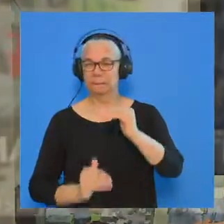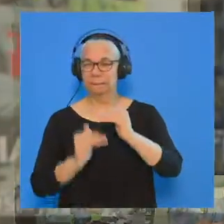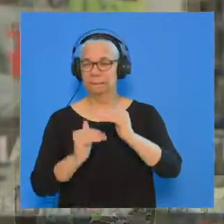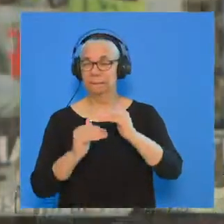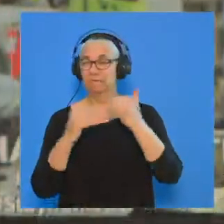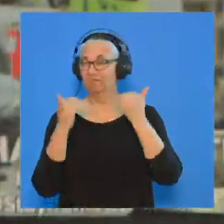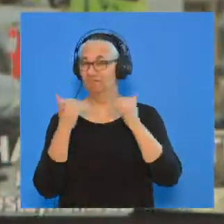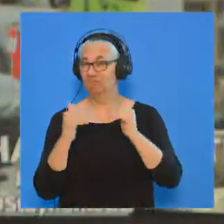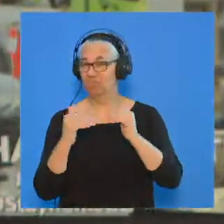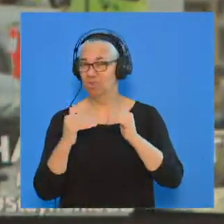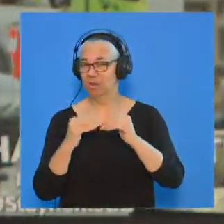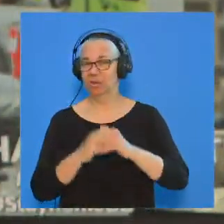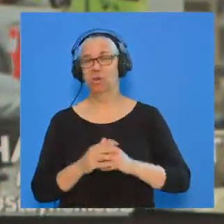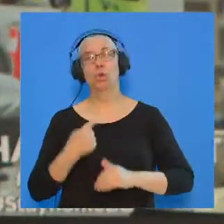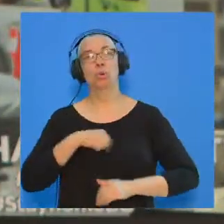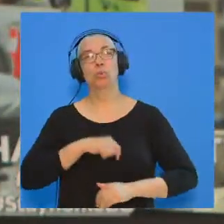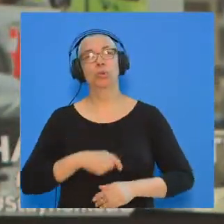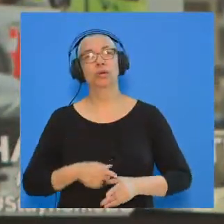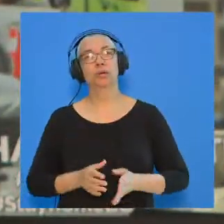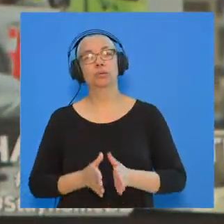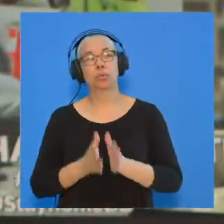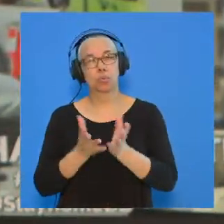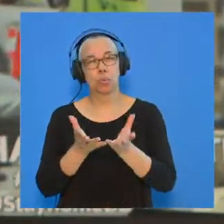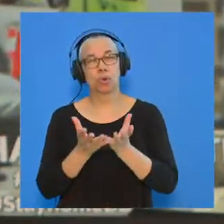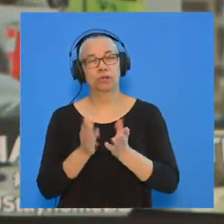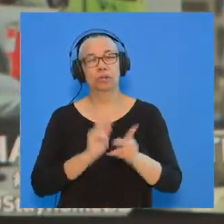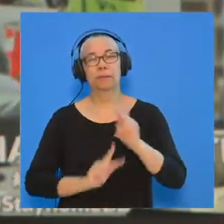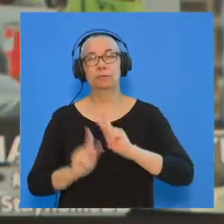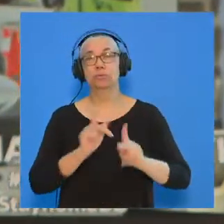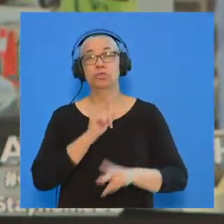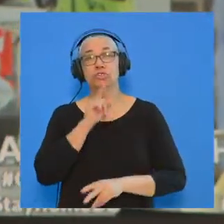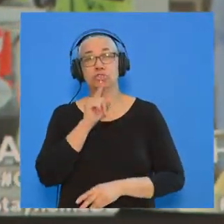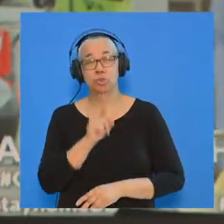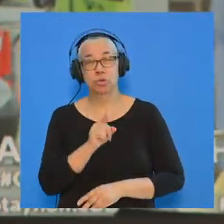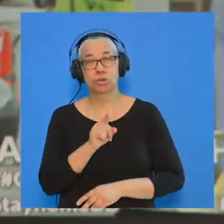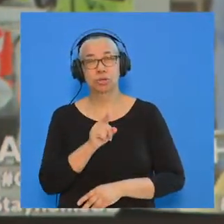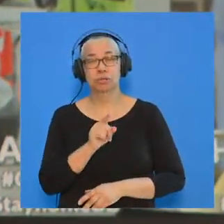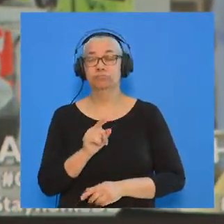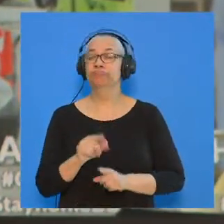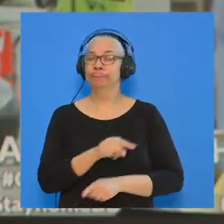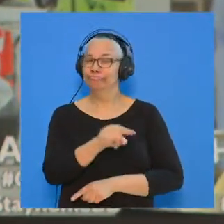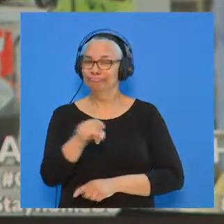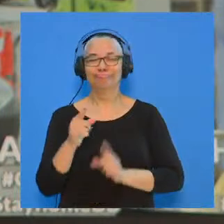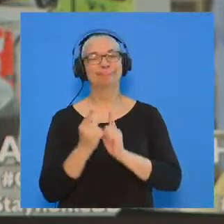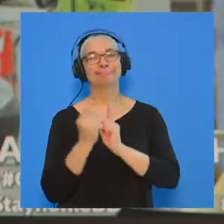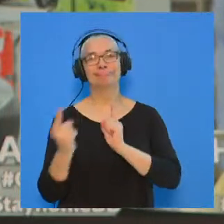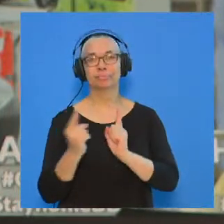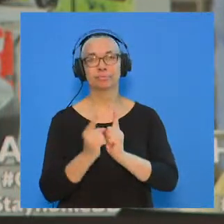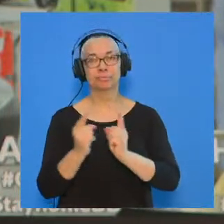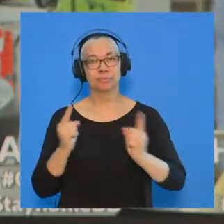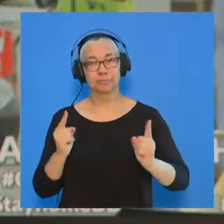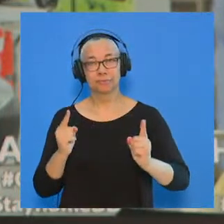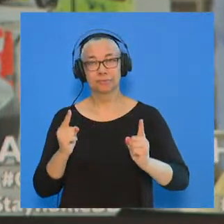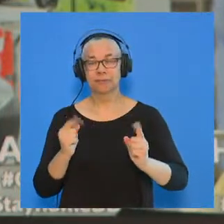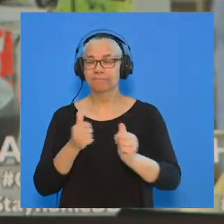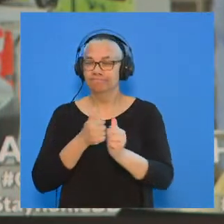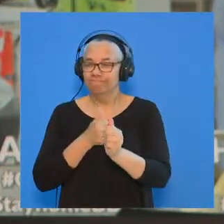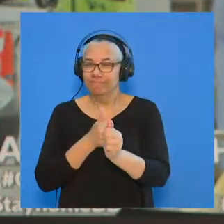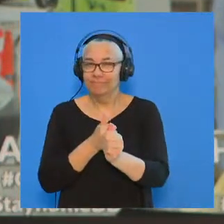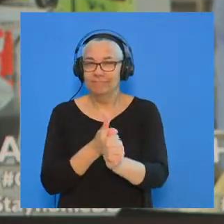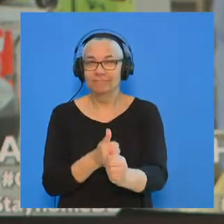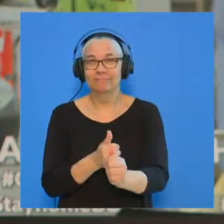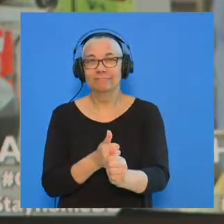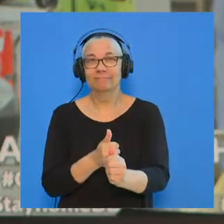boat. We're simply going to ask the persons, number one, to ensure that they are socially distant and that they adhere to